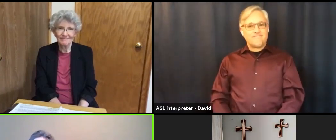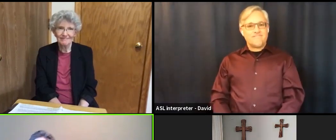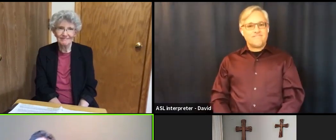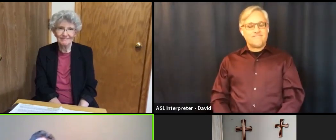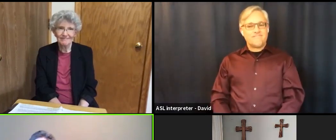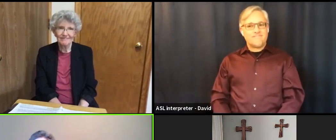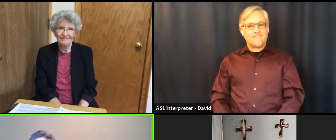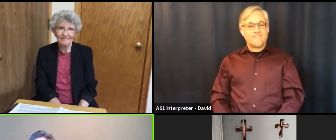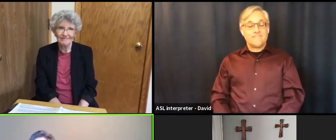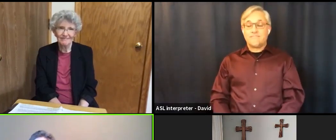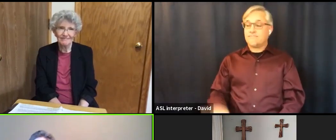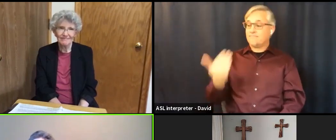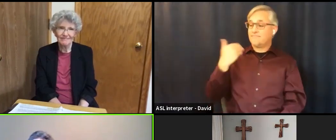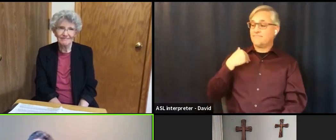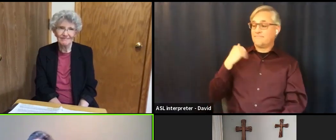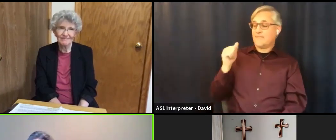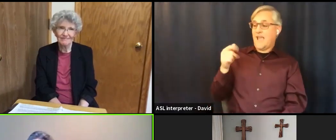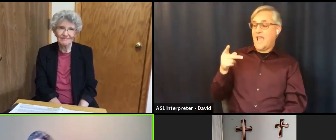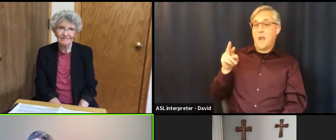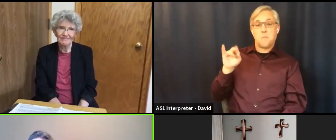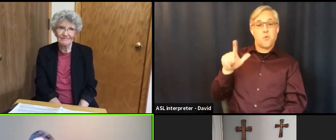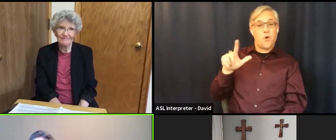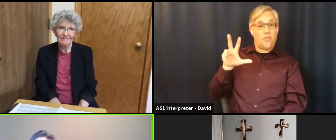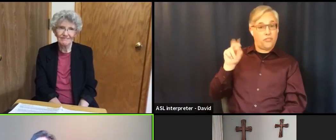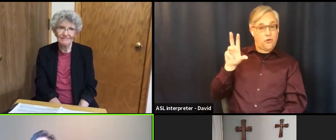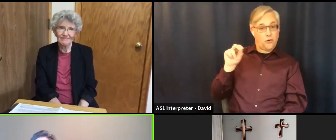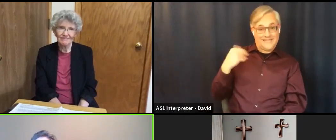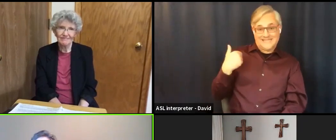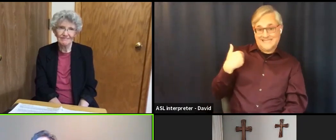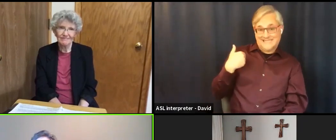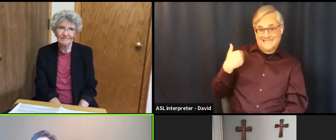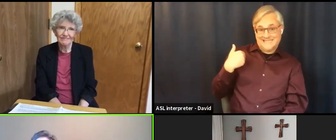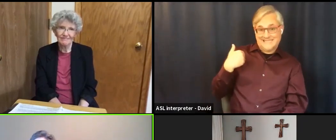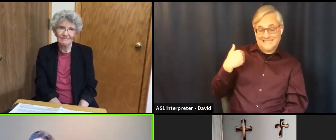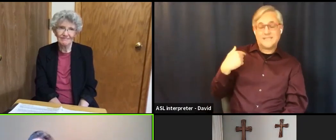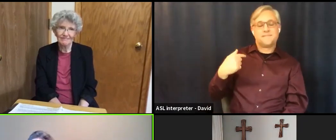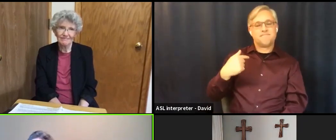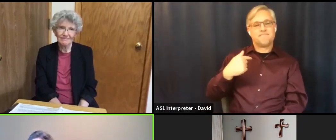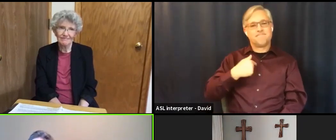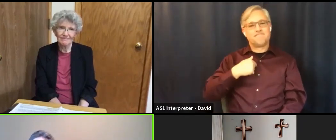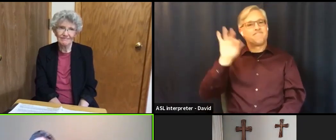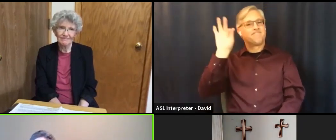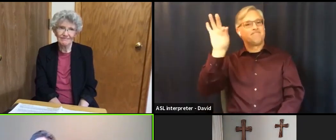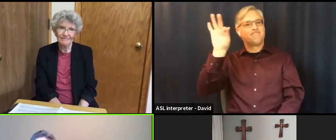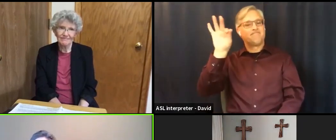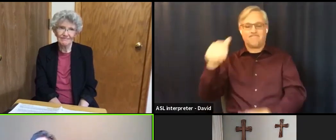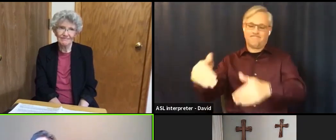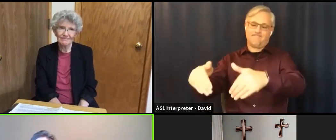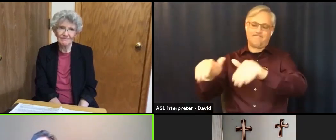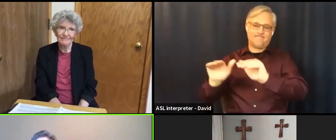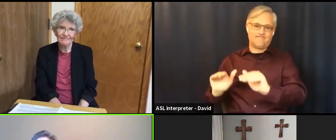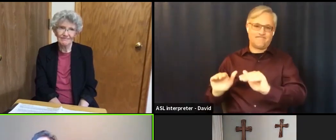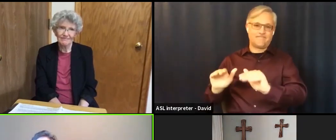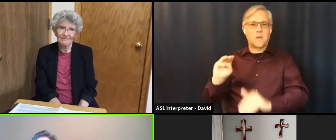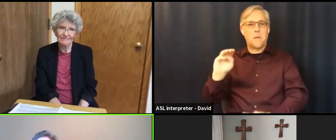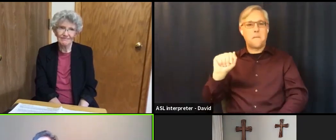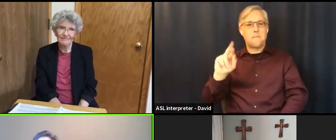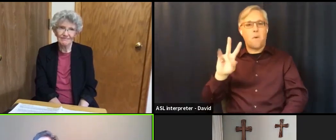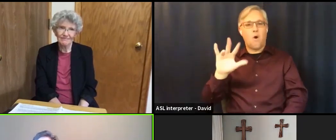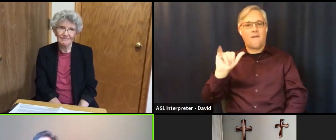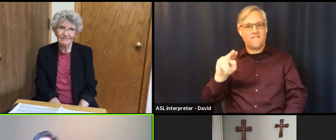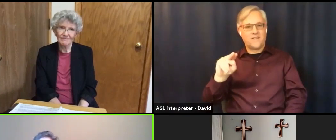On April 30th, I presided at the graveside service for Marvin Olson,